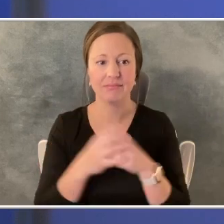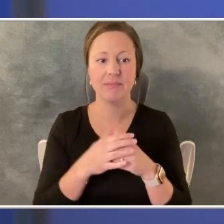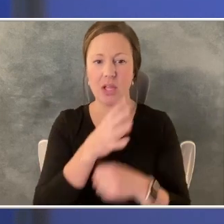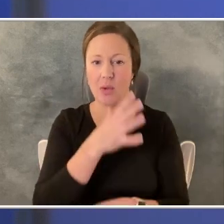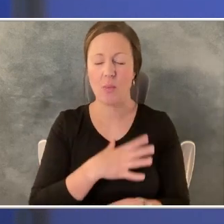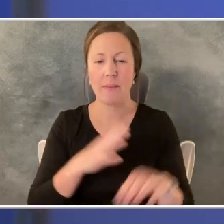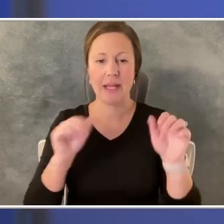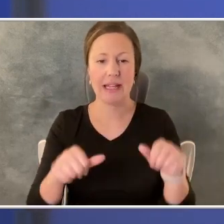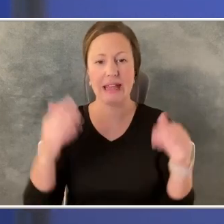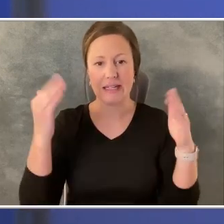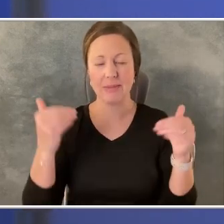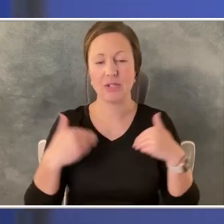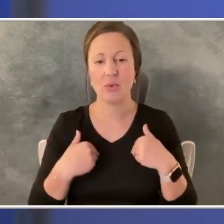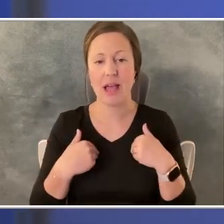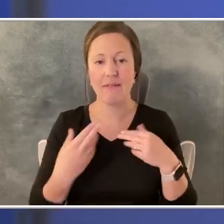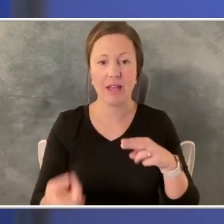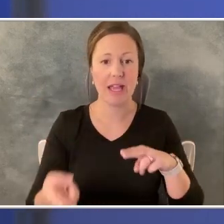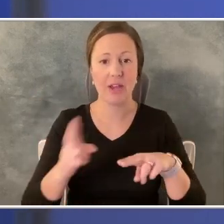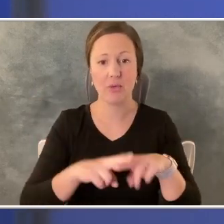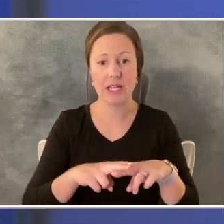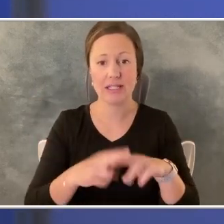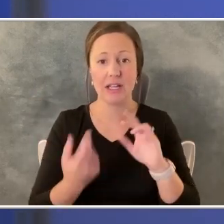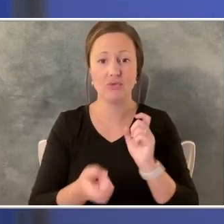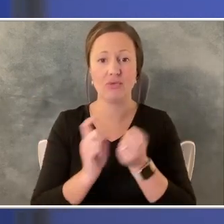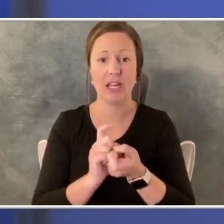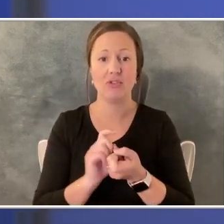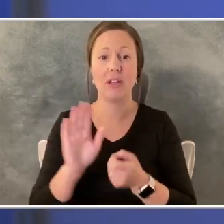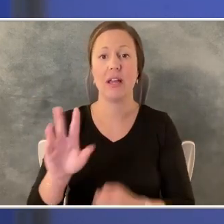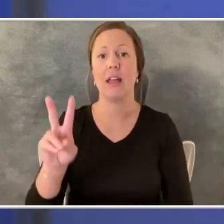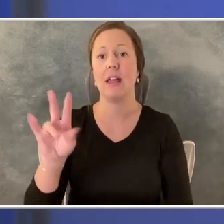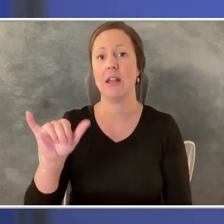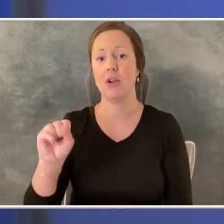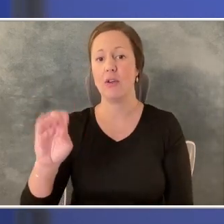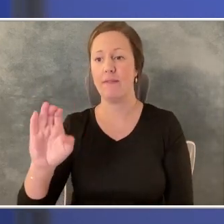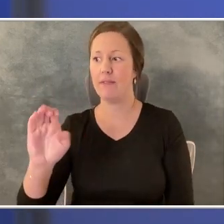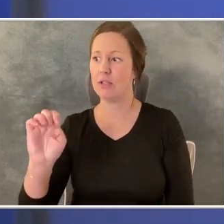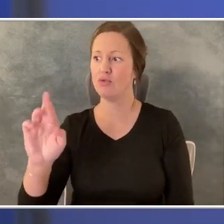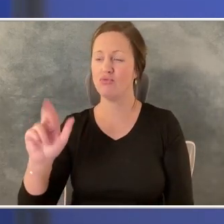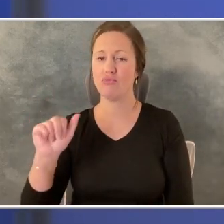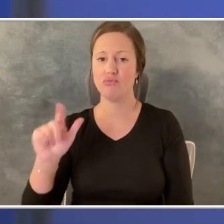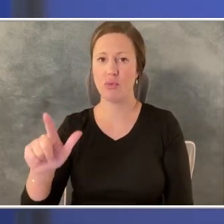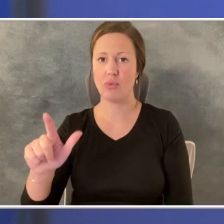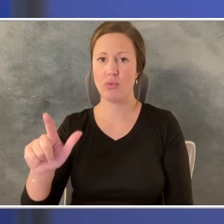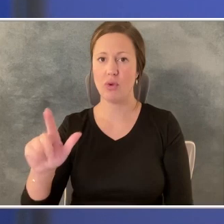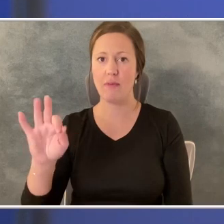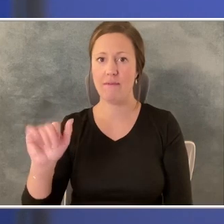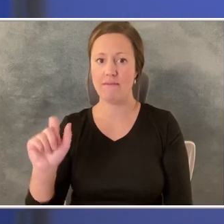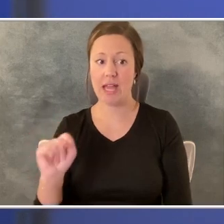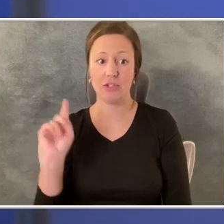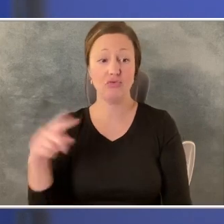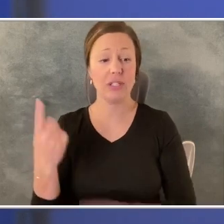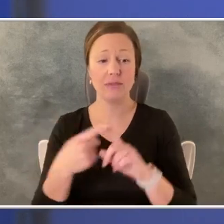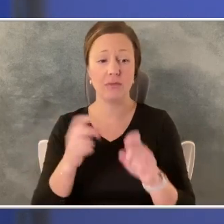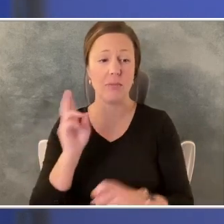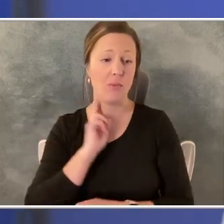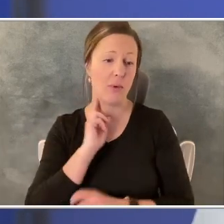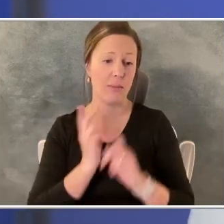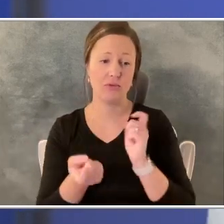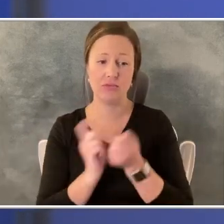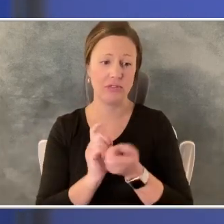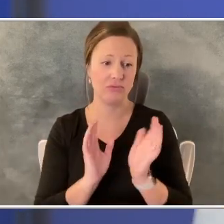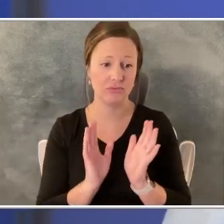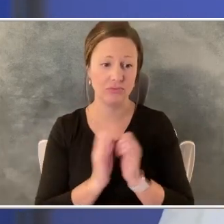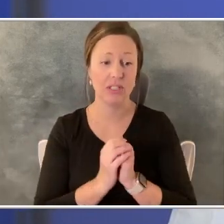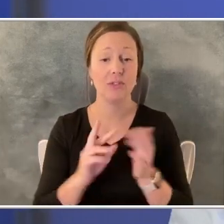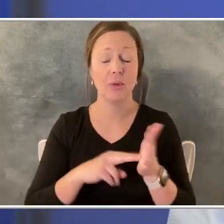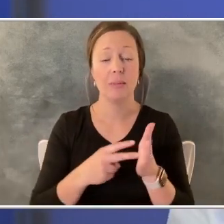to have increasing changes in her visceral fat, and so just from the hormone changes. So premenopausal women age match.